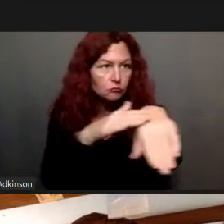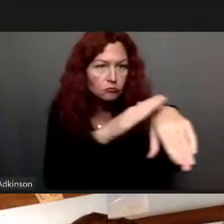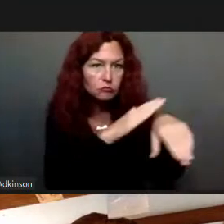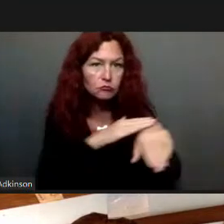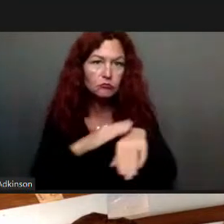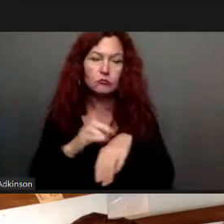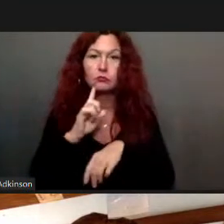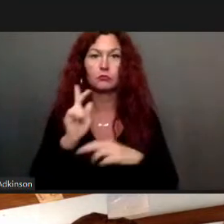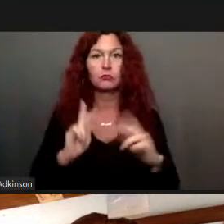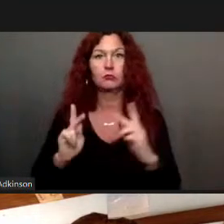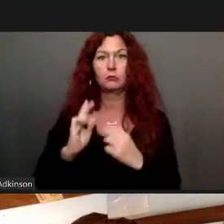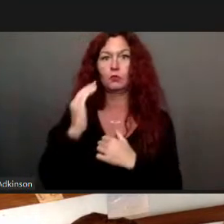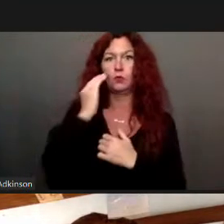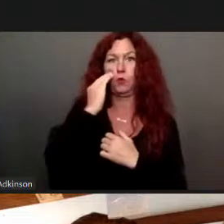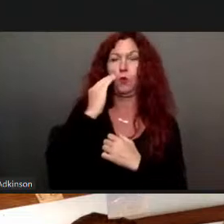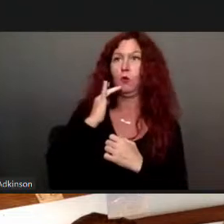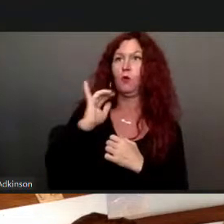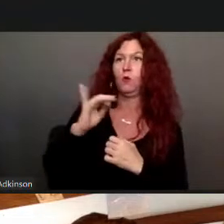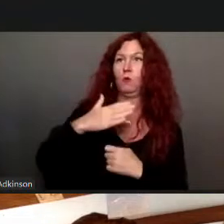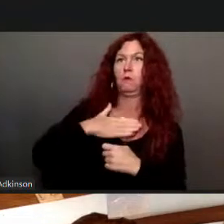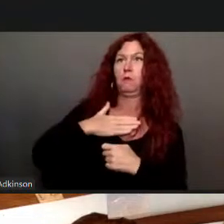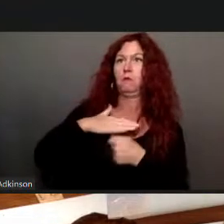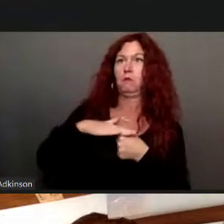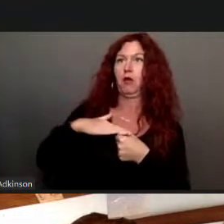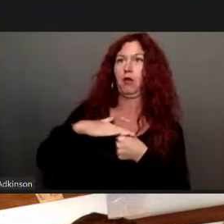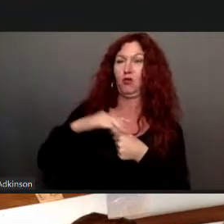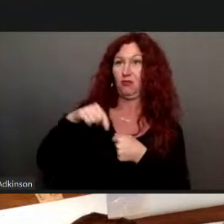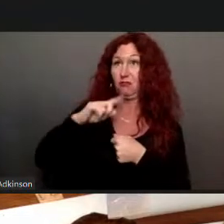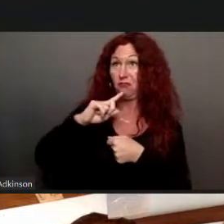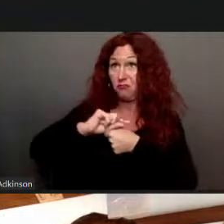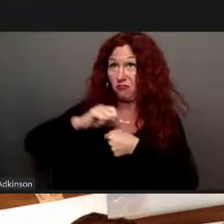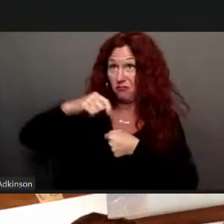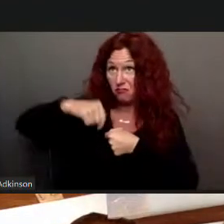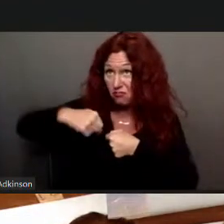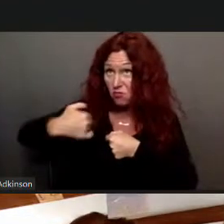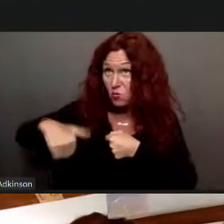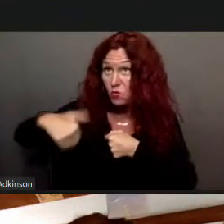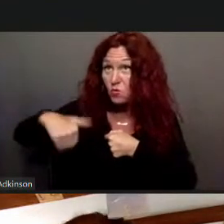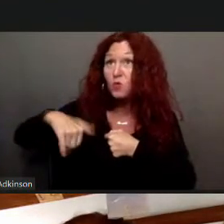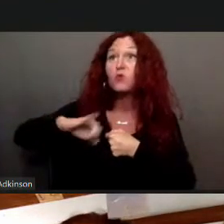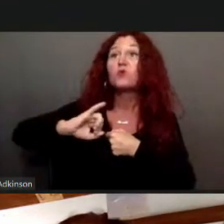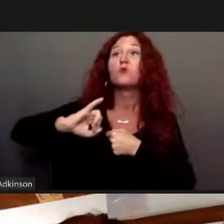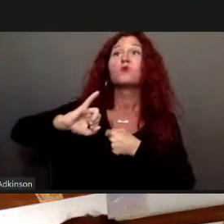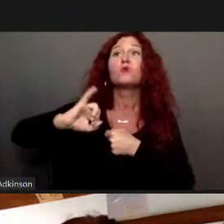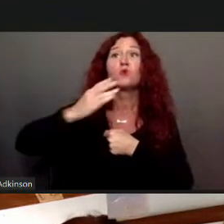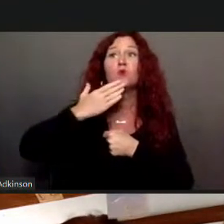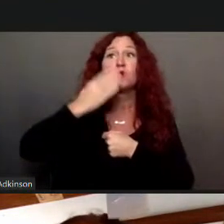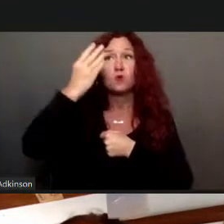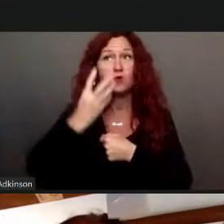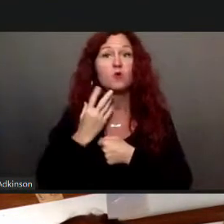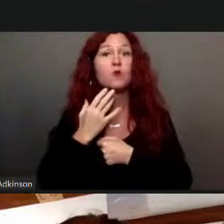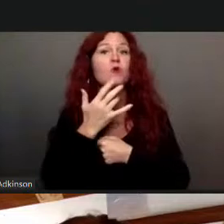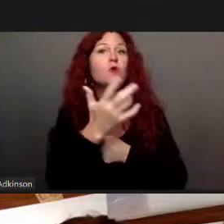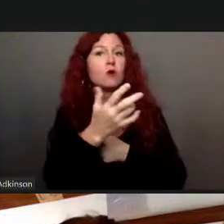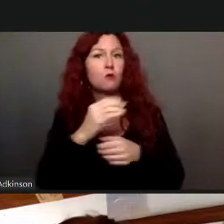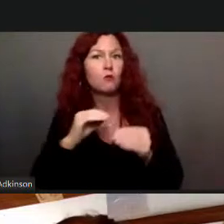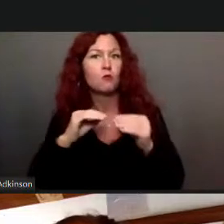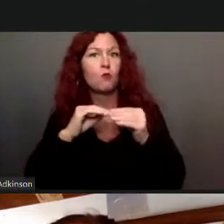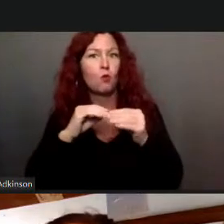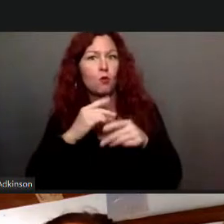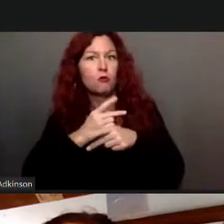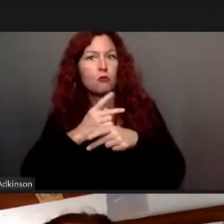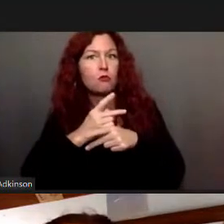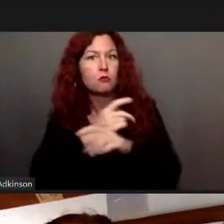people in those areas that, hey, you have a high incidence of COVID-19 in your area, you need to watch out. Tell